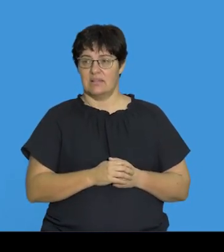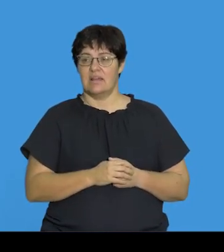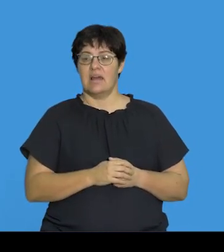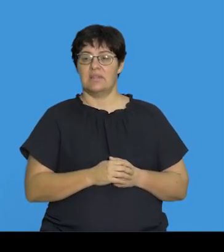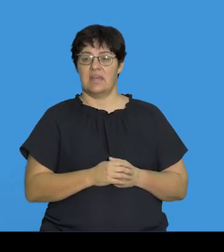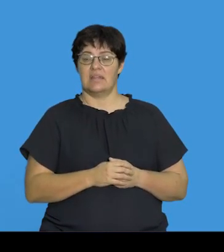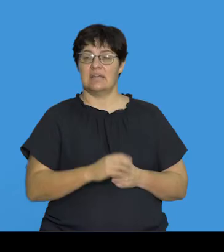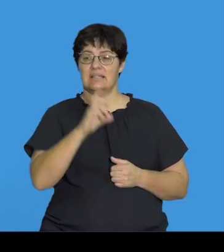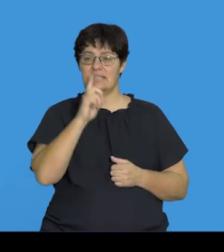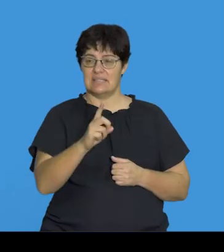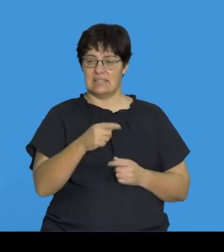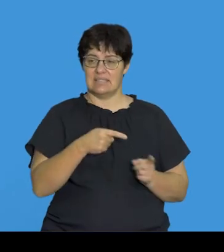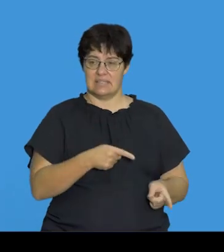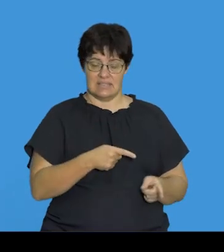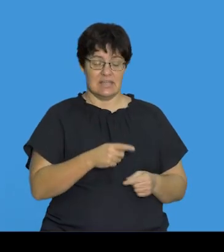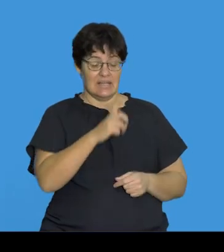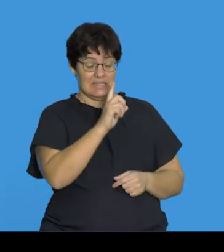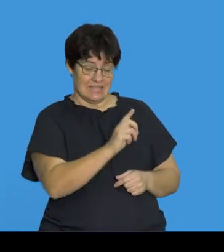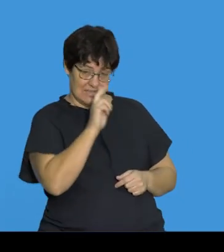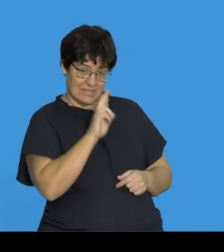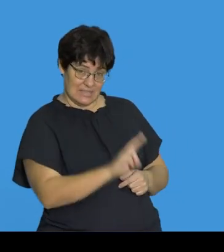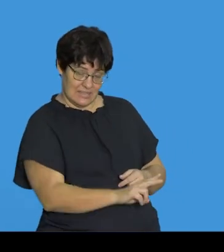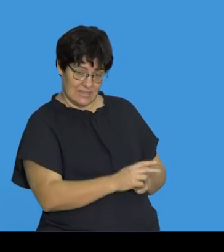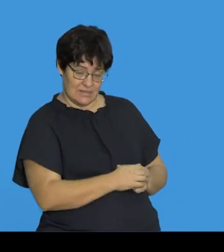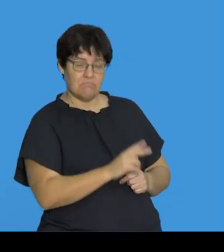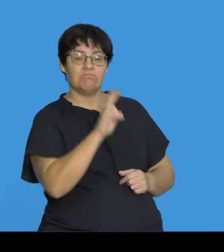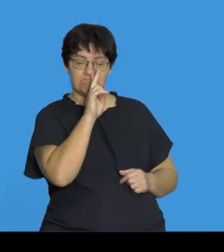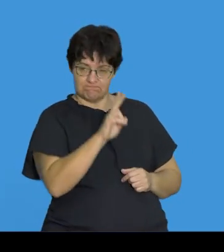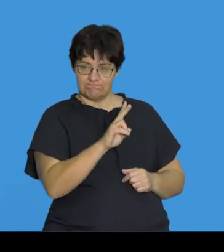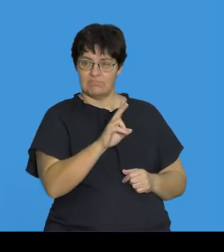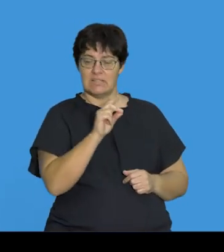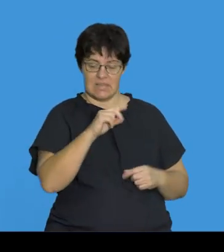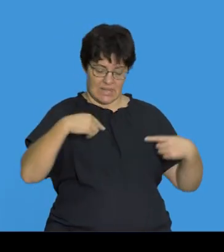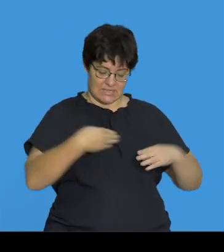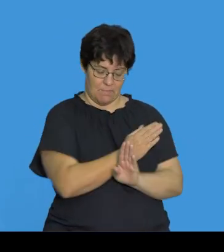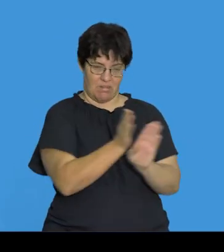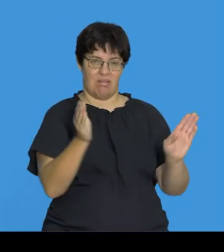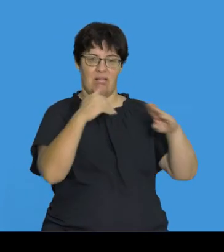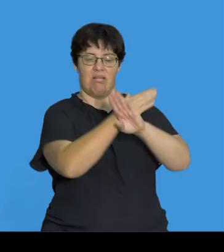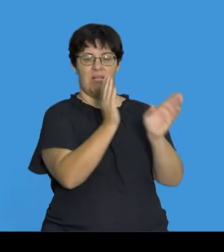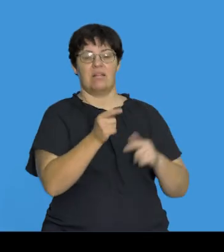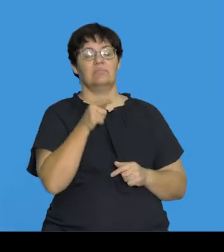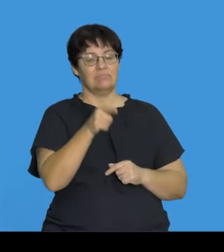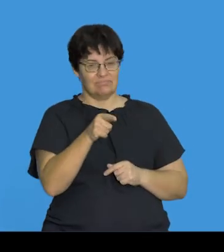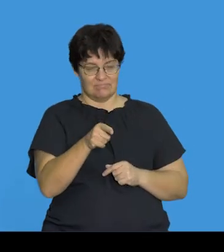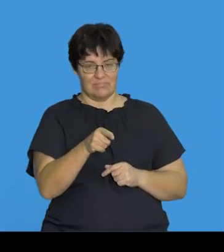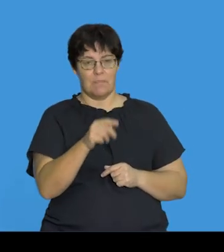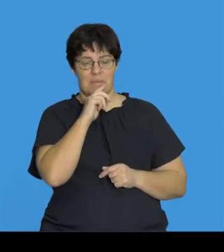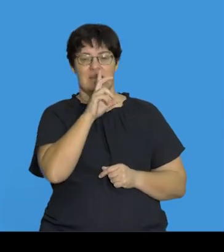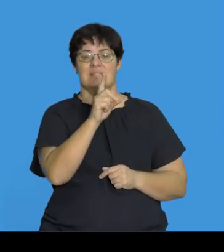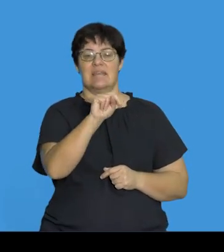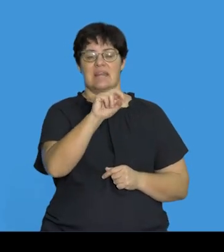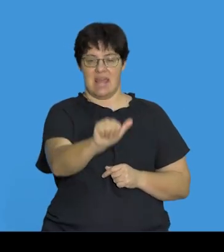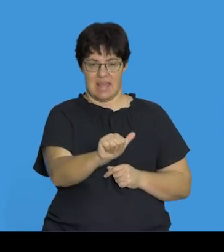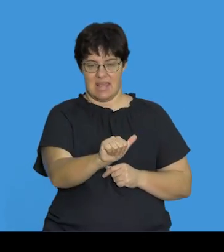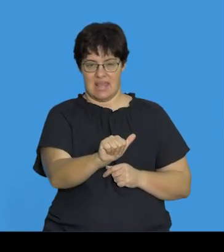at structure D respectively. And if we look at structure D, guys, we can see that D is a double-stranded molecule, and that is